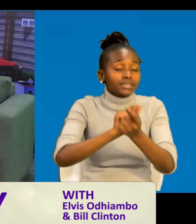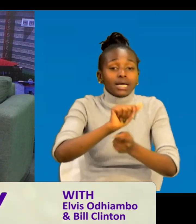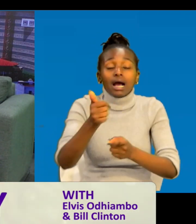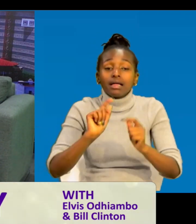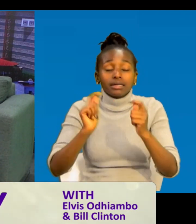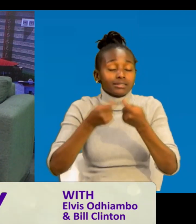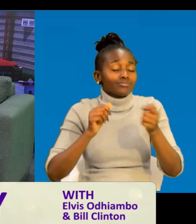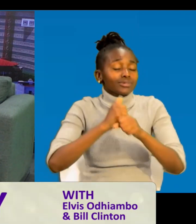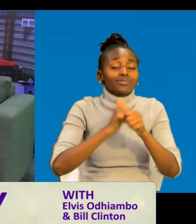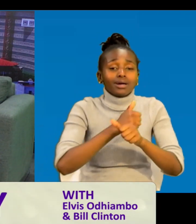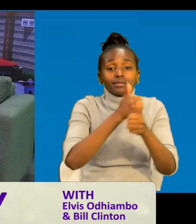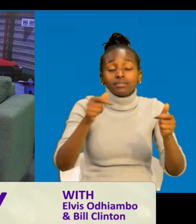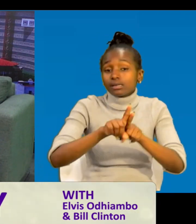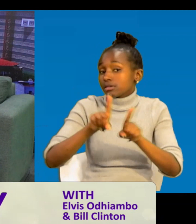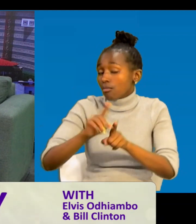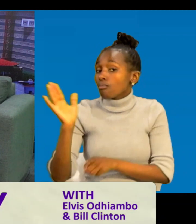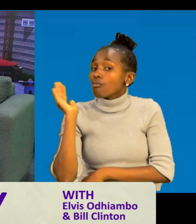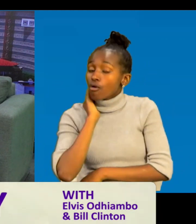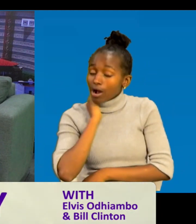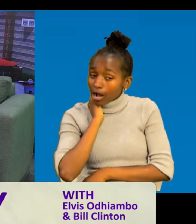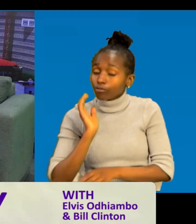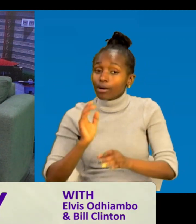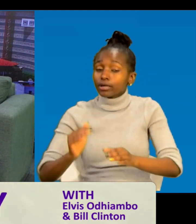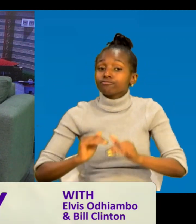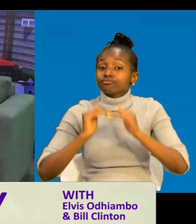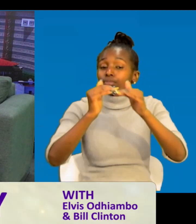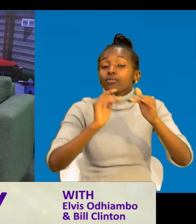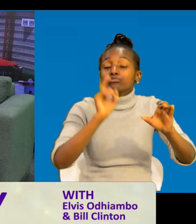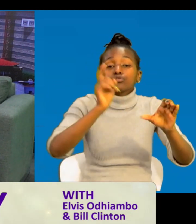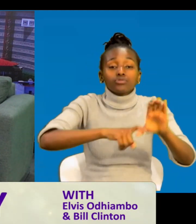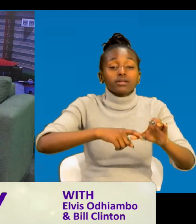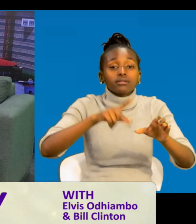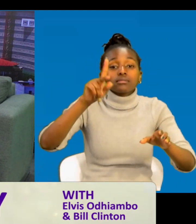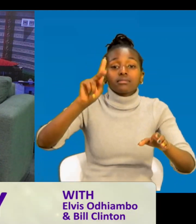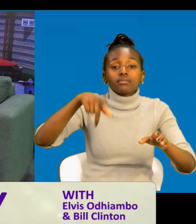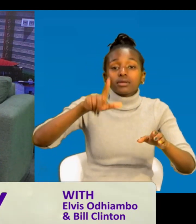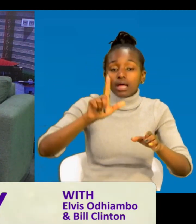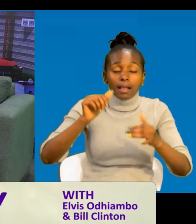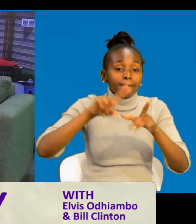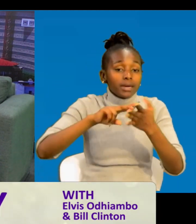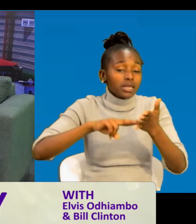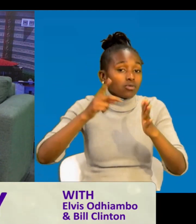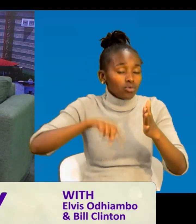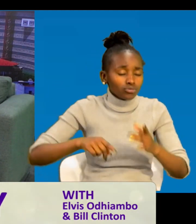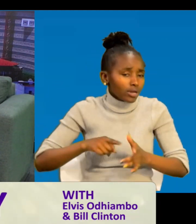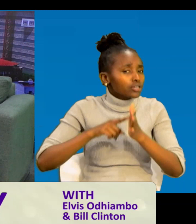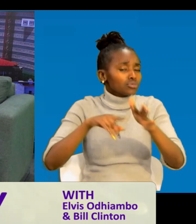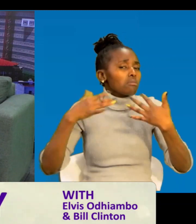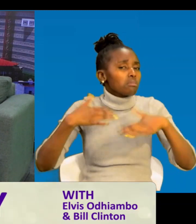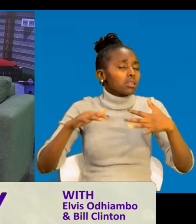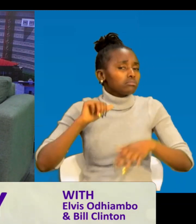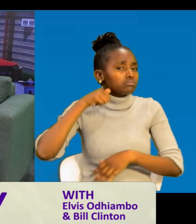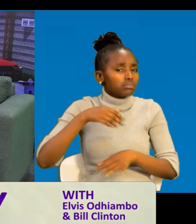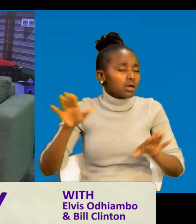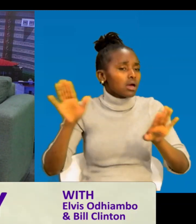on their end, they just been promoted to the Kenya Premier League. They're showing how they're playing really well so far, so